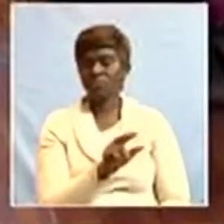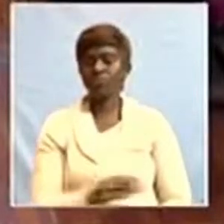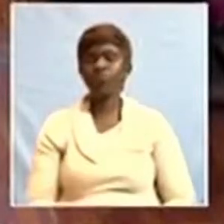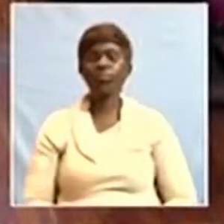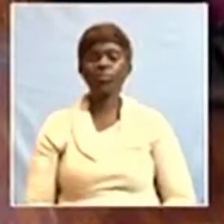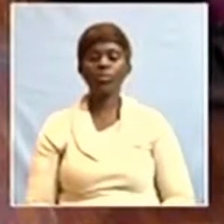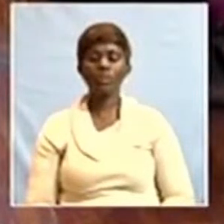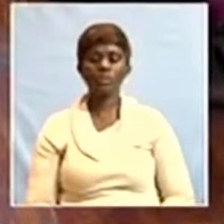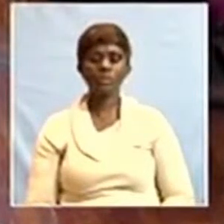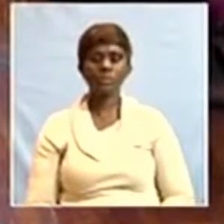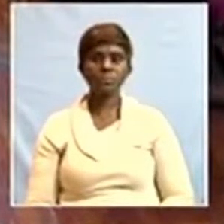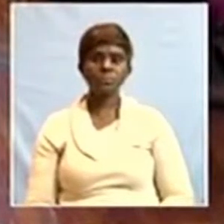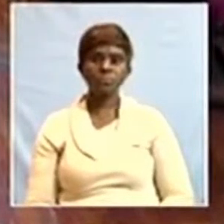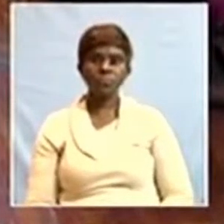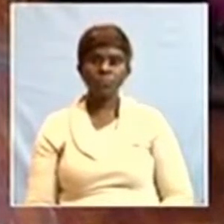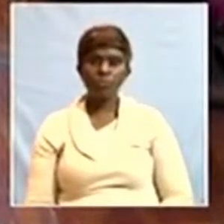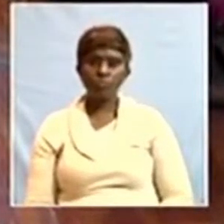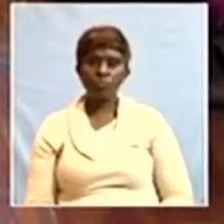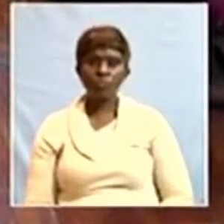PS.